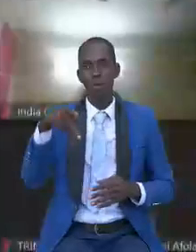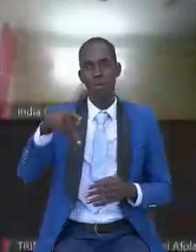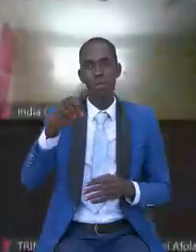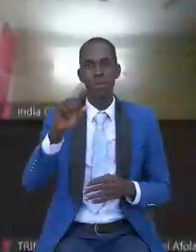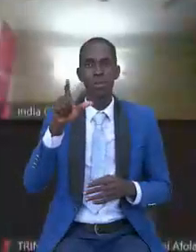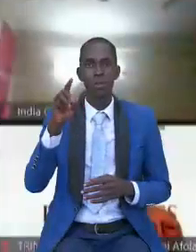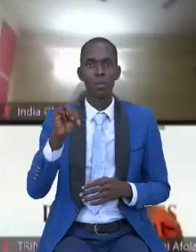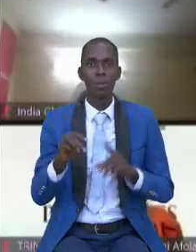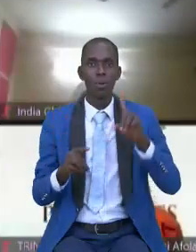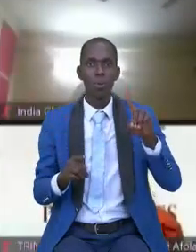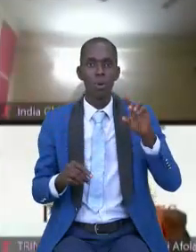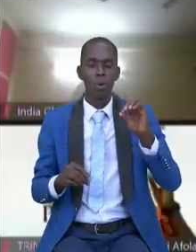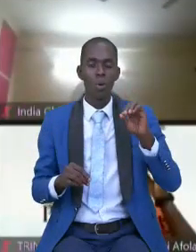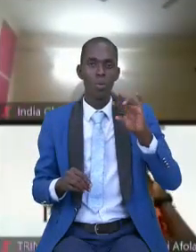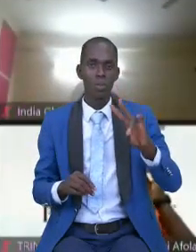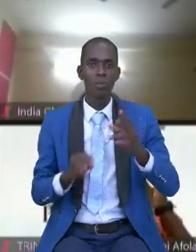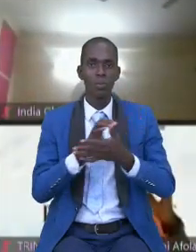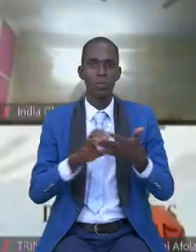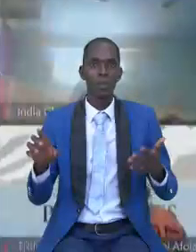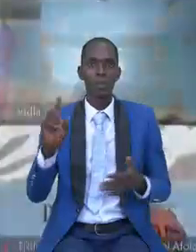and we're reading from verse 20,